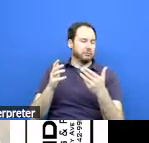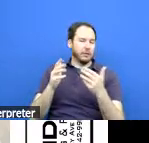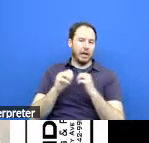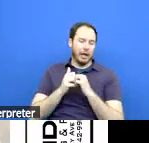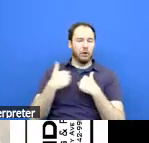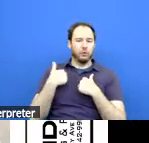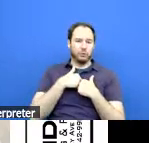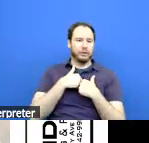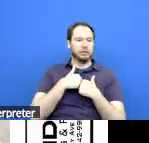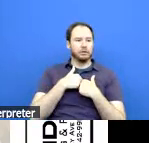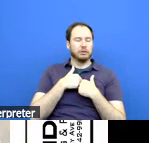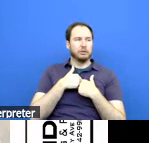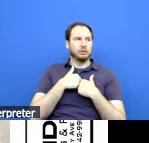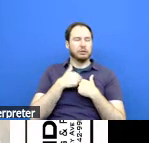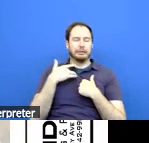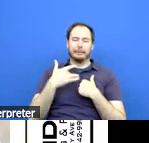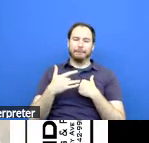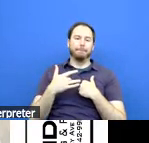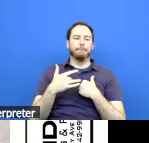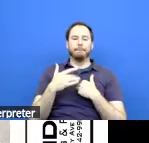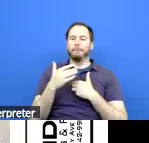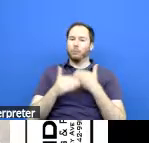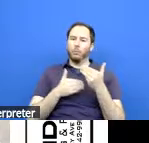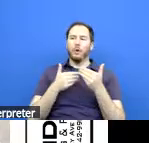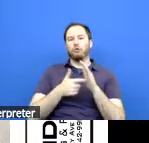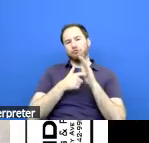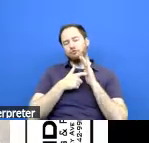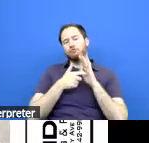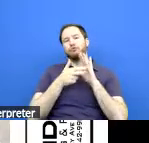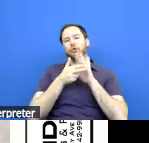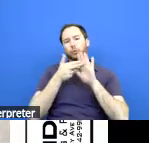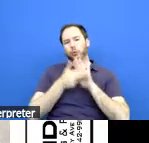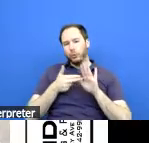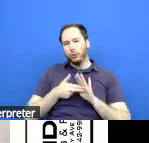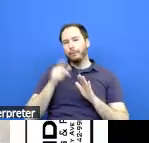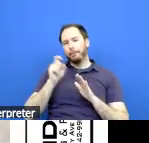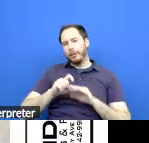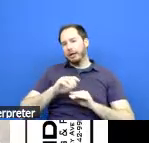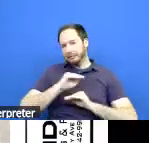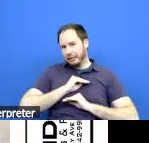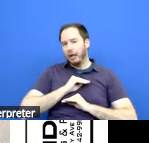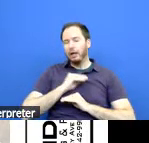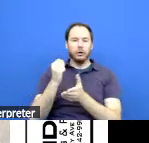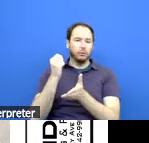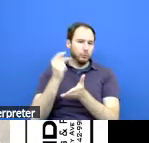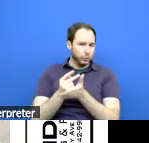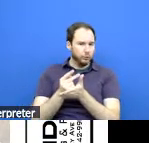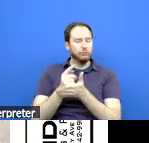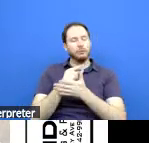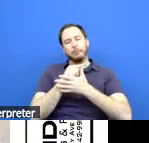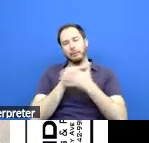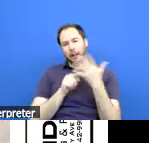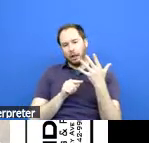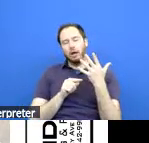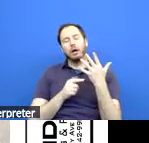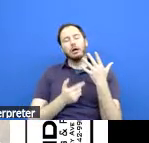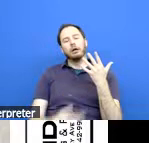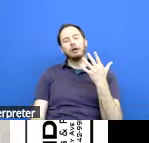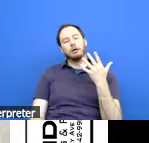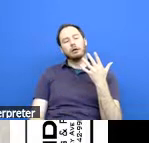way we typically put conditions on the approval that essentially say something to the effect, you